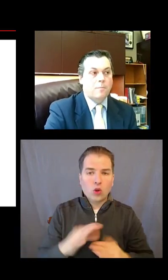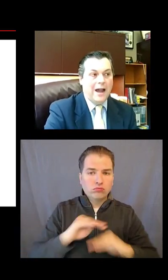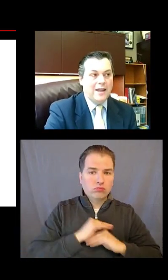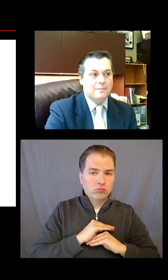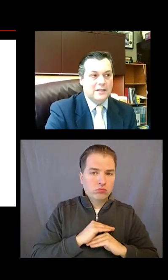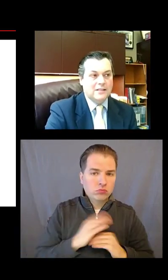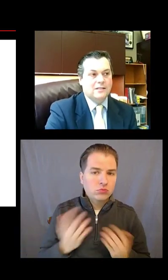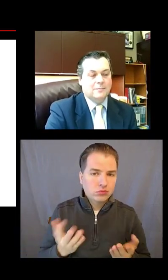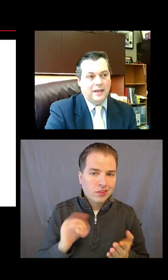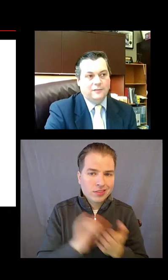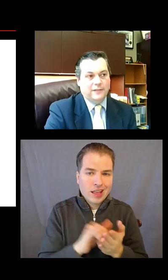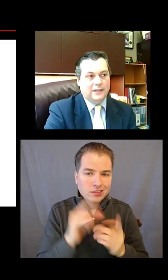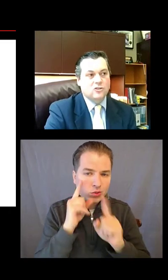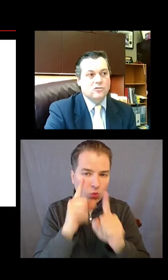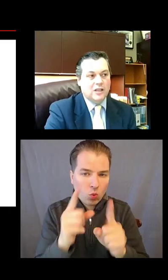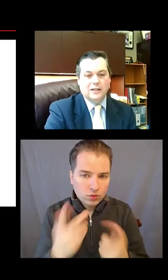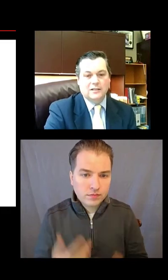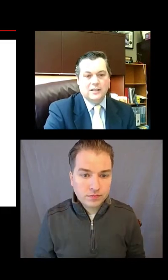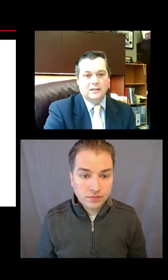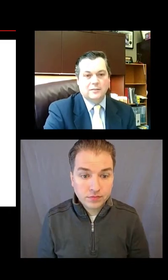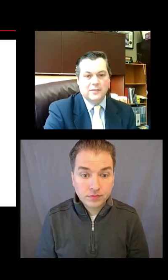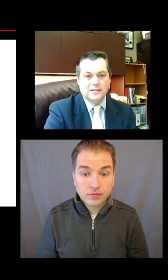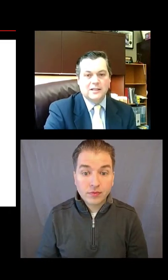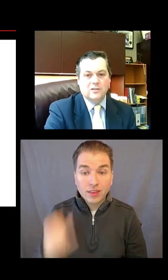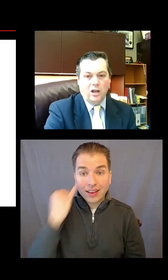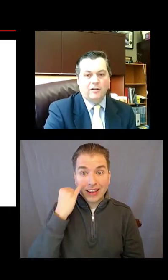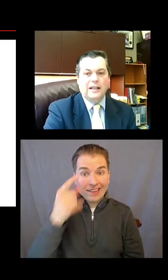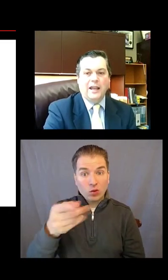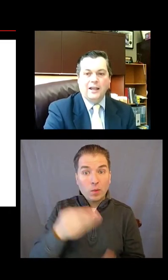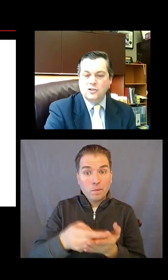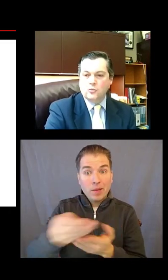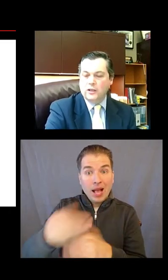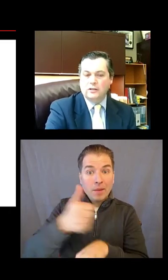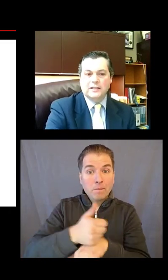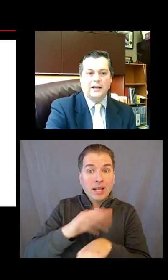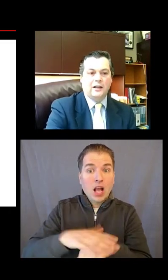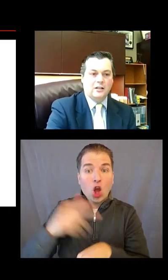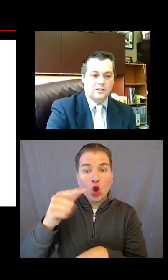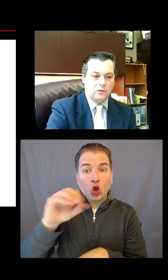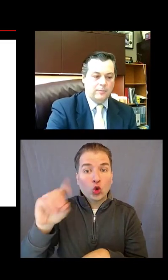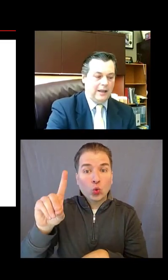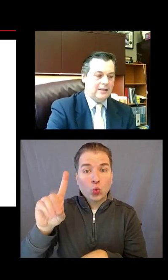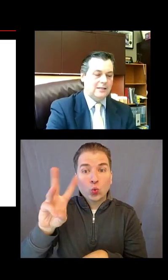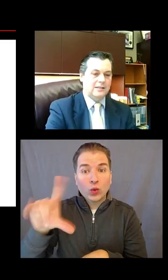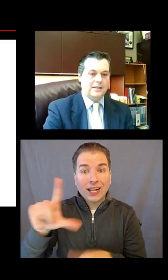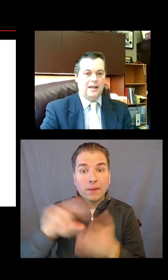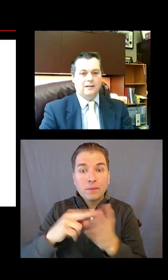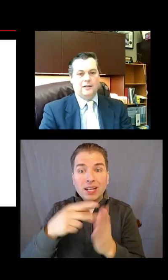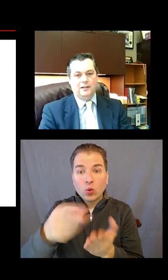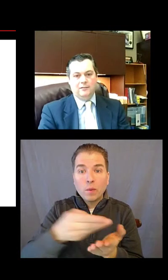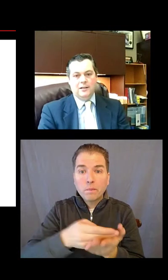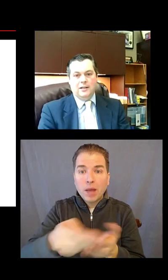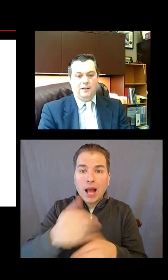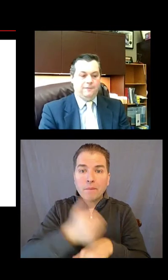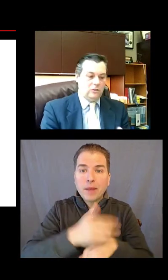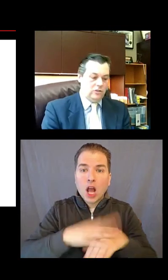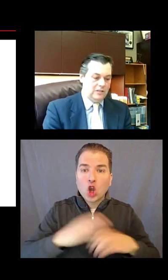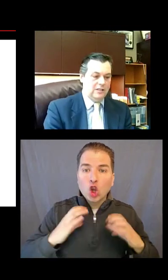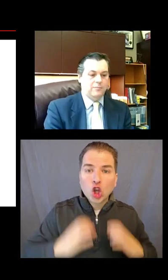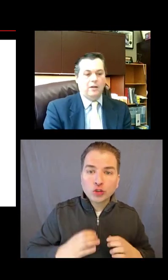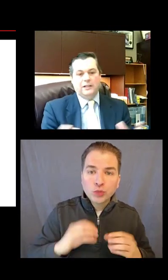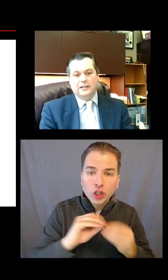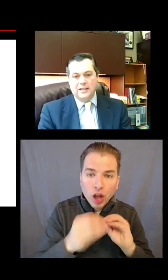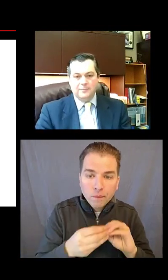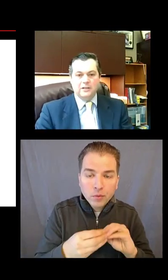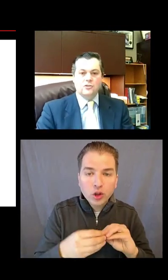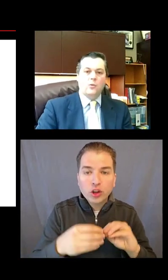When you buy a business, the benefit that you get is that the business already has goodwill. It's got a customer base. It's got